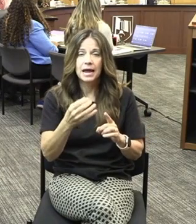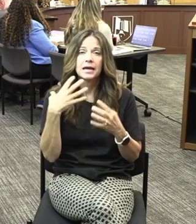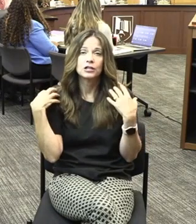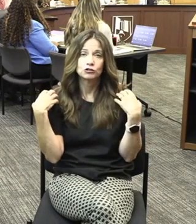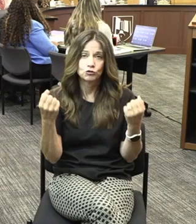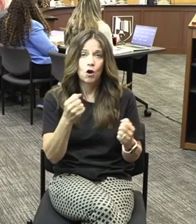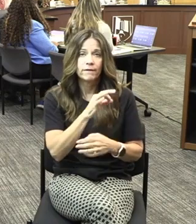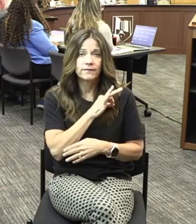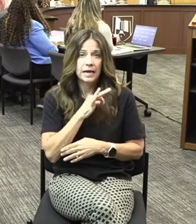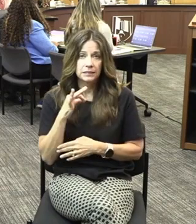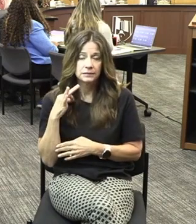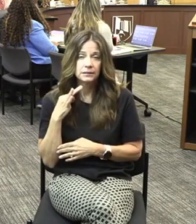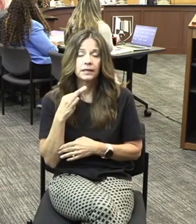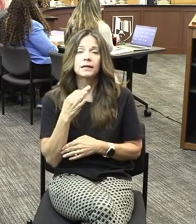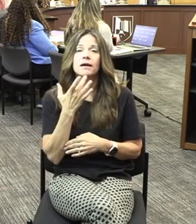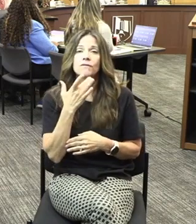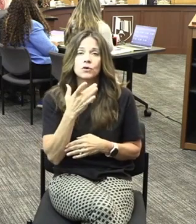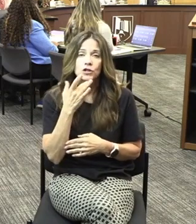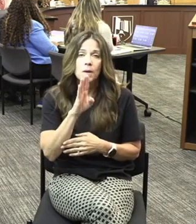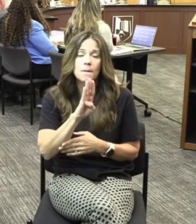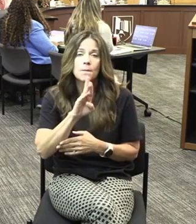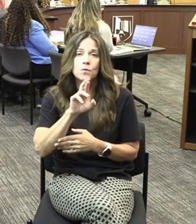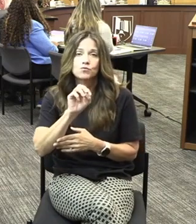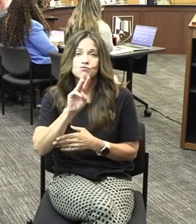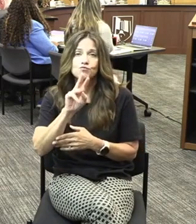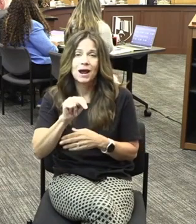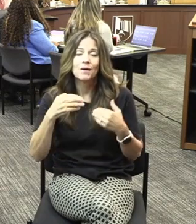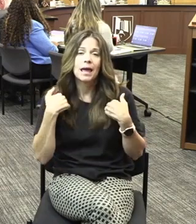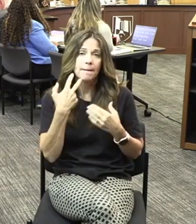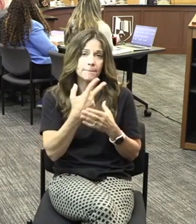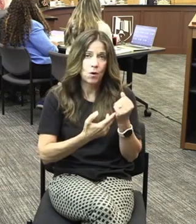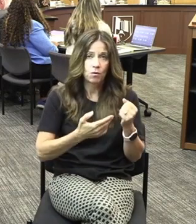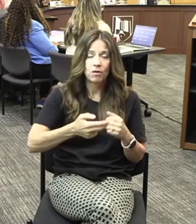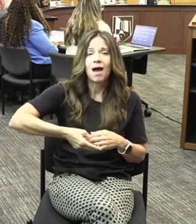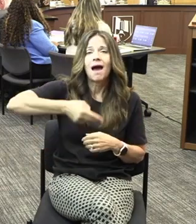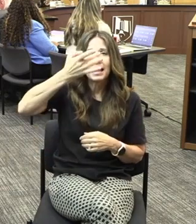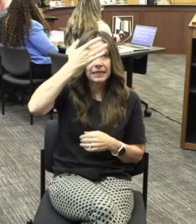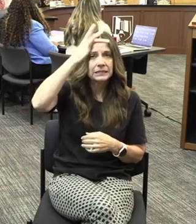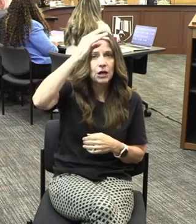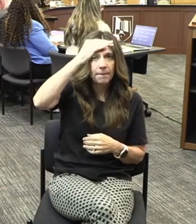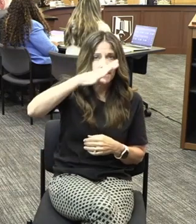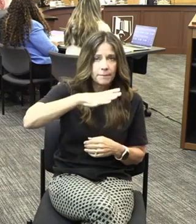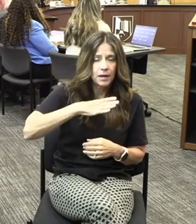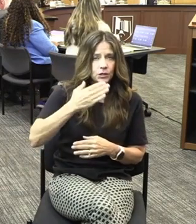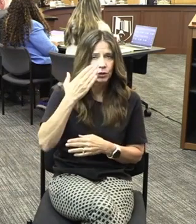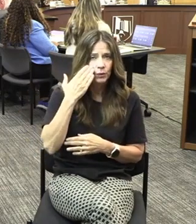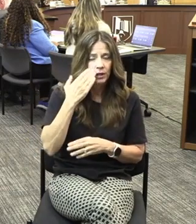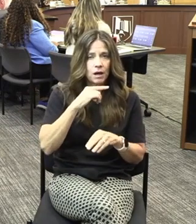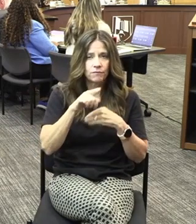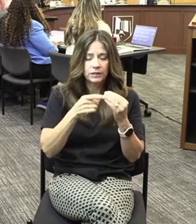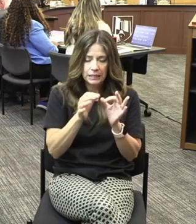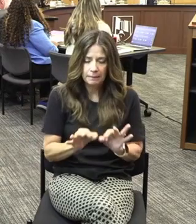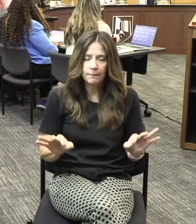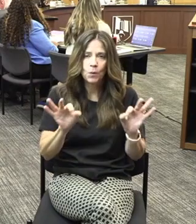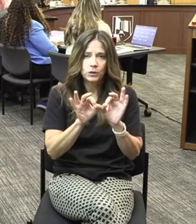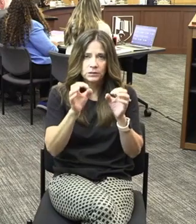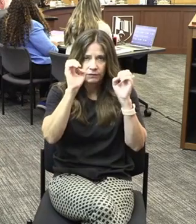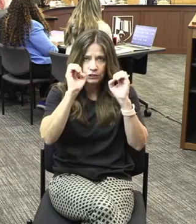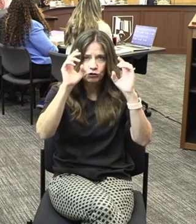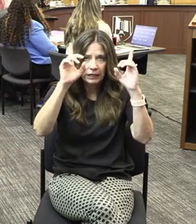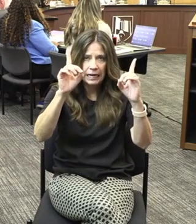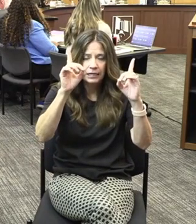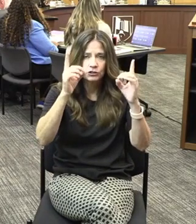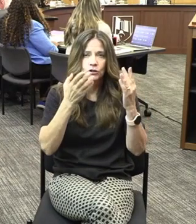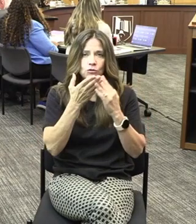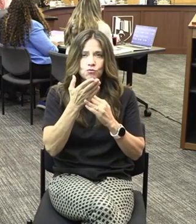faculty. Fortunately, Brown had both, a group of highly intelligent men who were keenly aware of the importance of education to